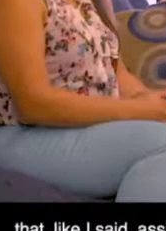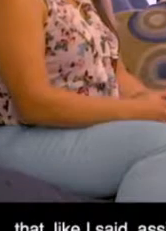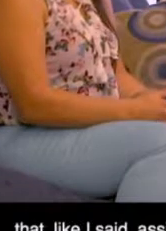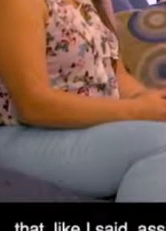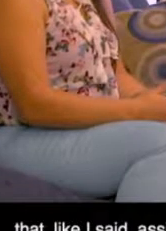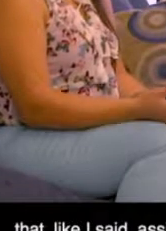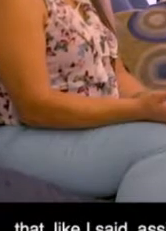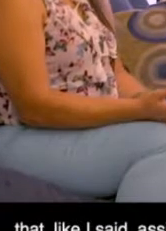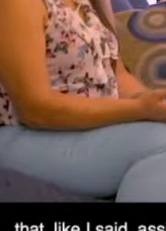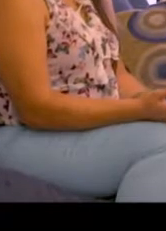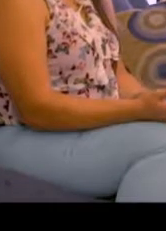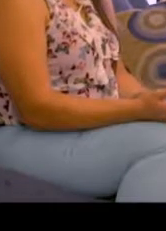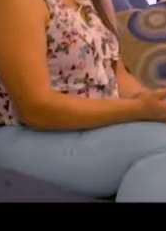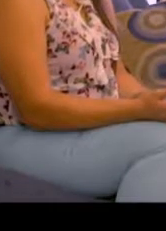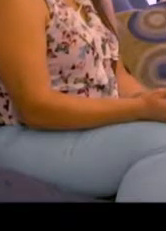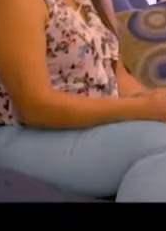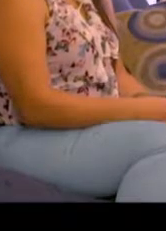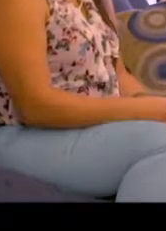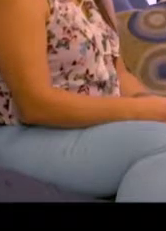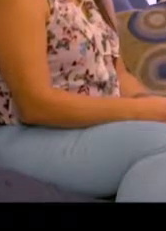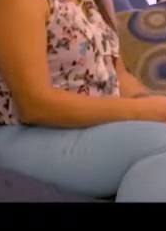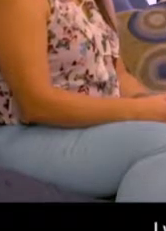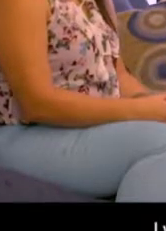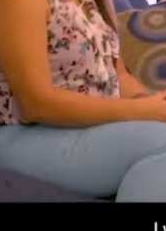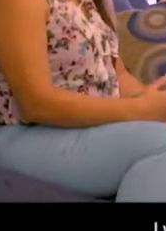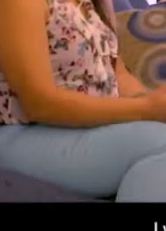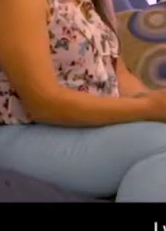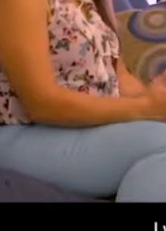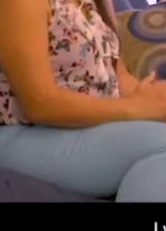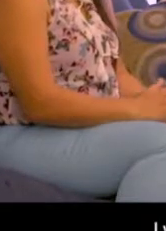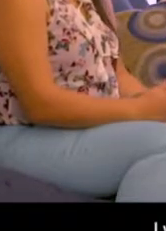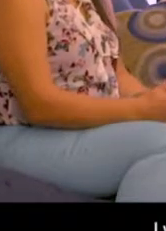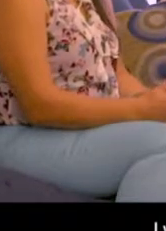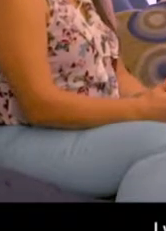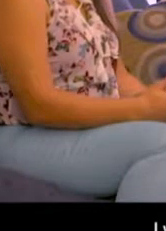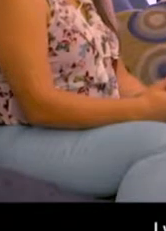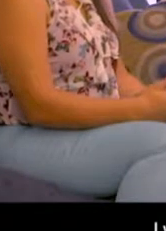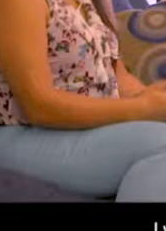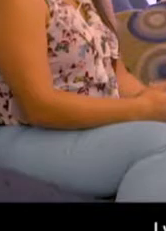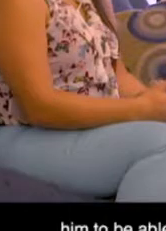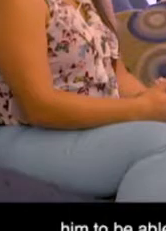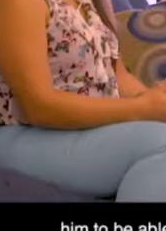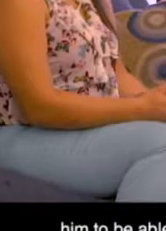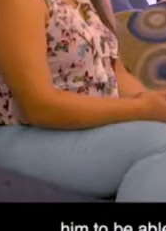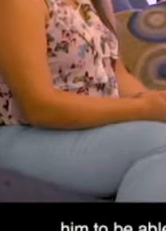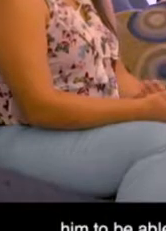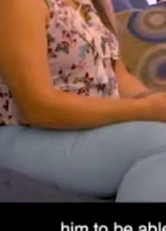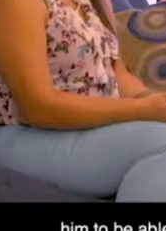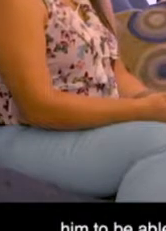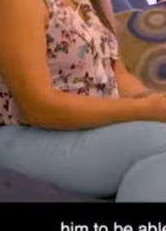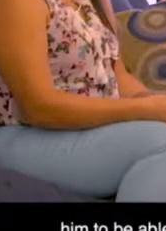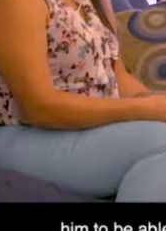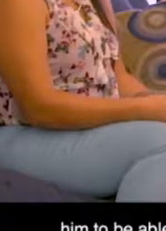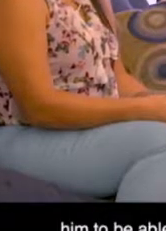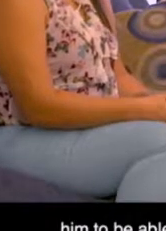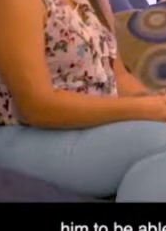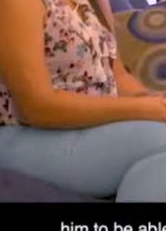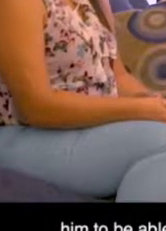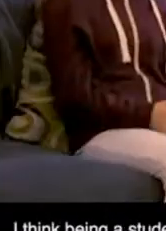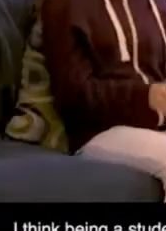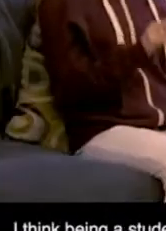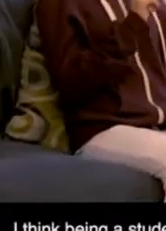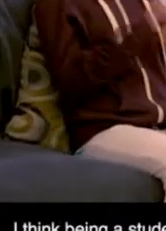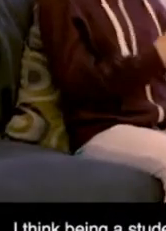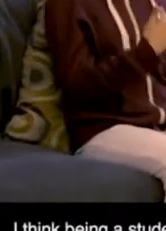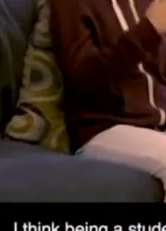far as me not having to come to school with him every day. I wanted him to be independent, so I wanted him to be able to get that experience of coming to school by